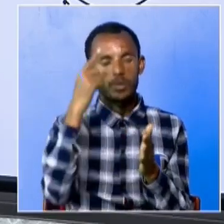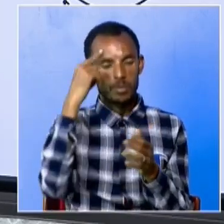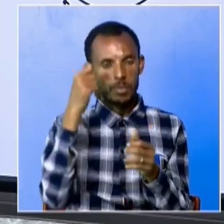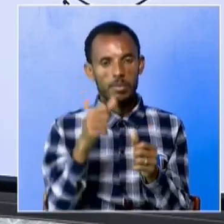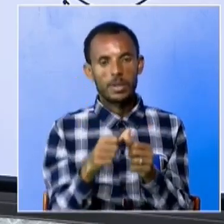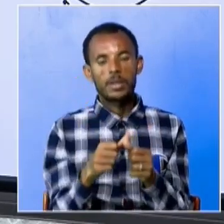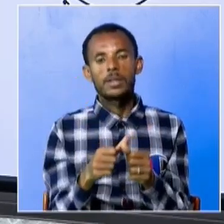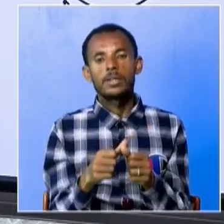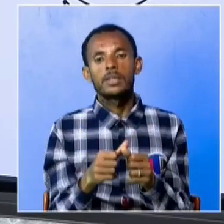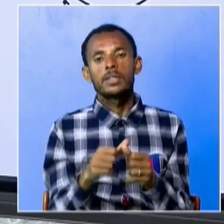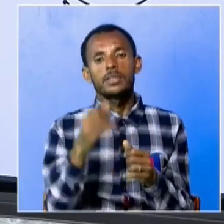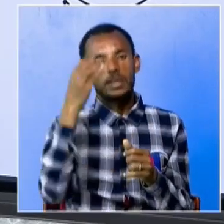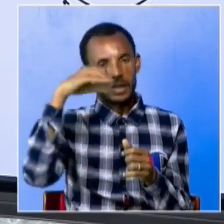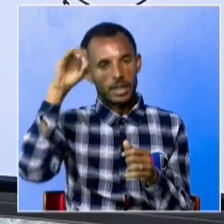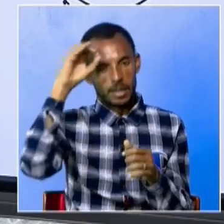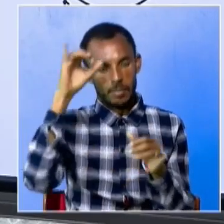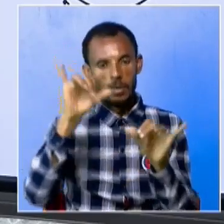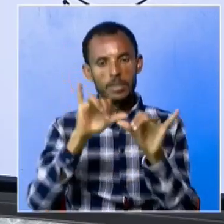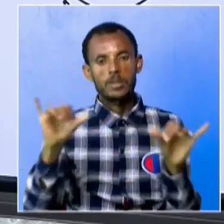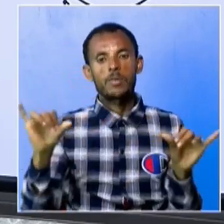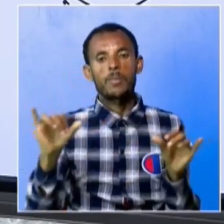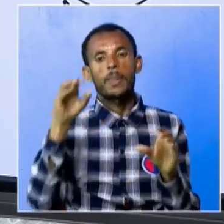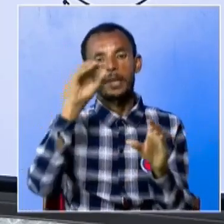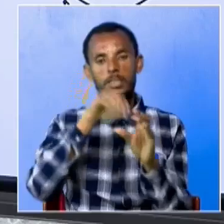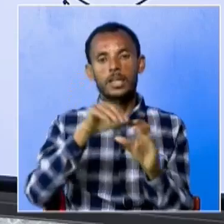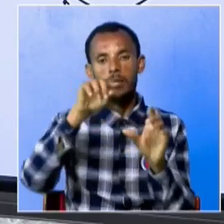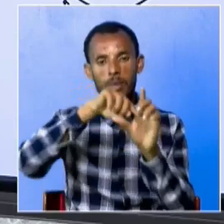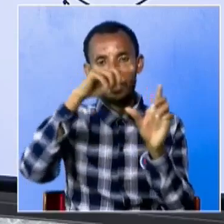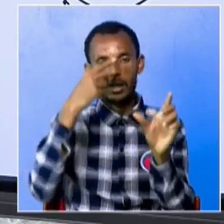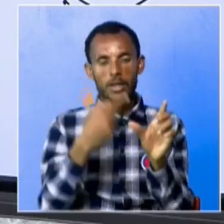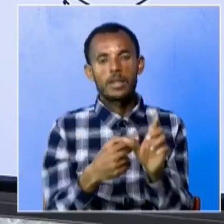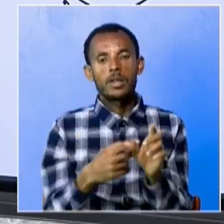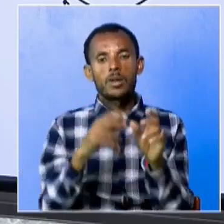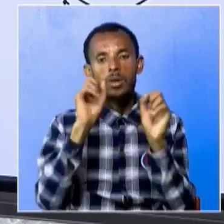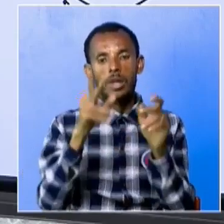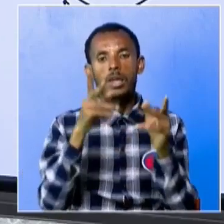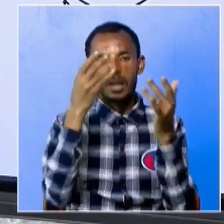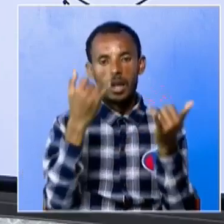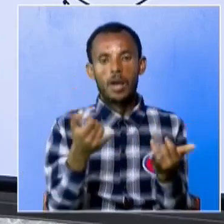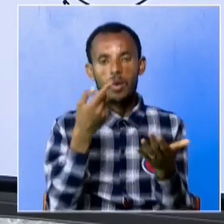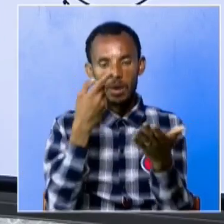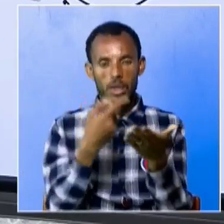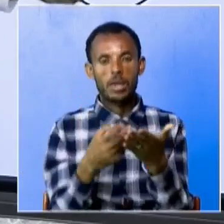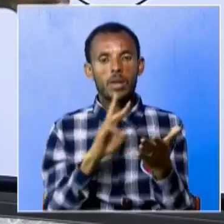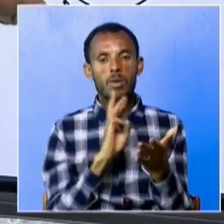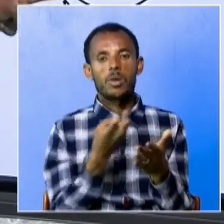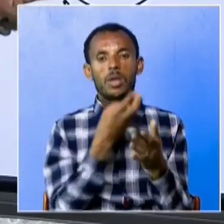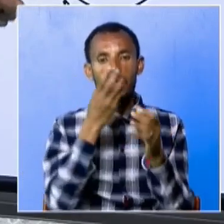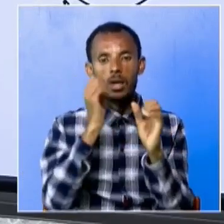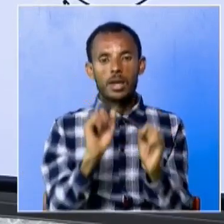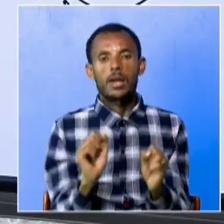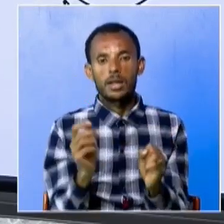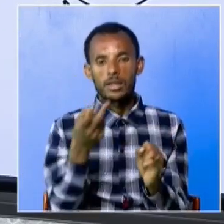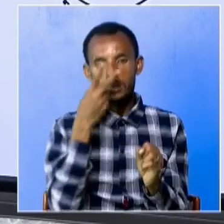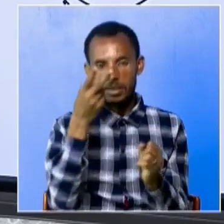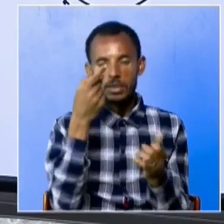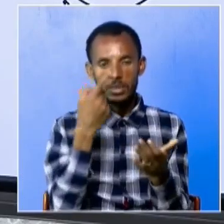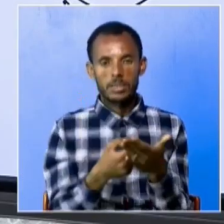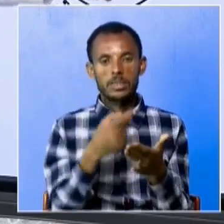remember the degree measure of an inscribed angle. Okay, now here we can see this